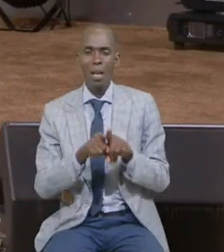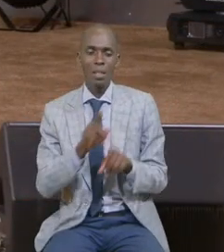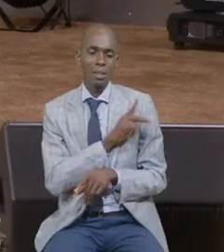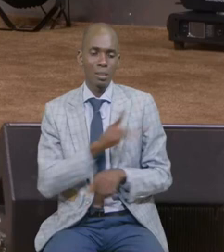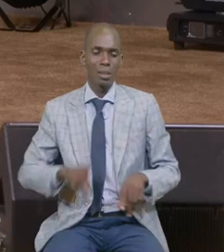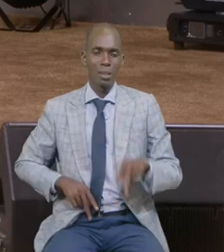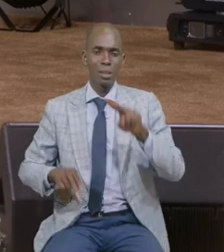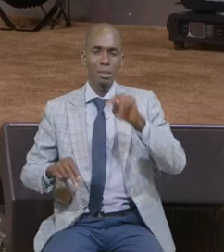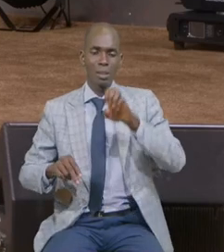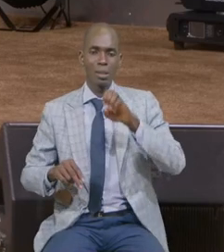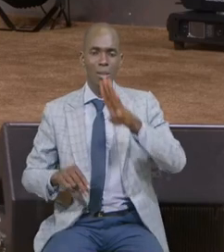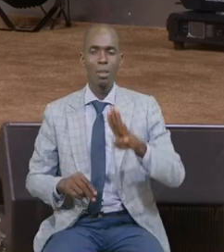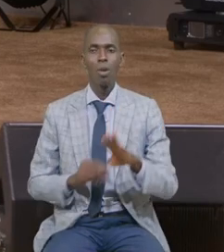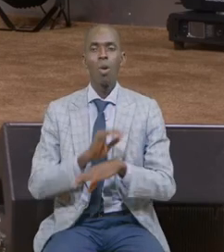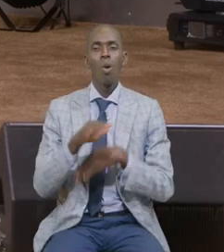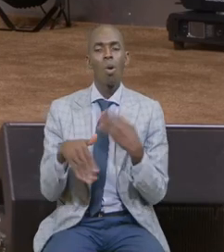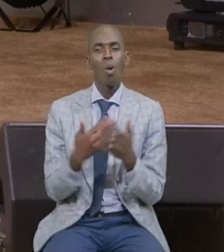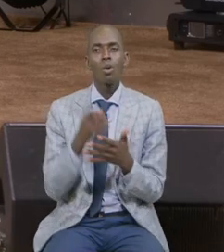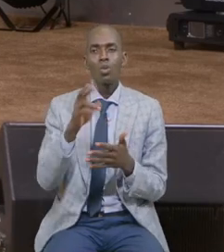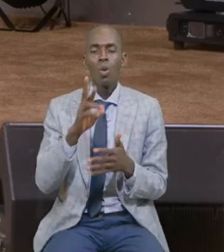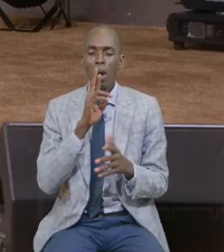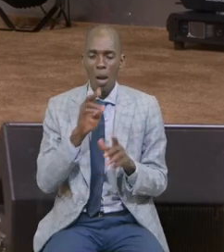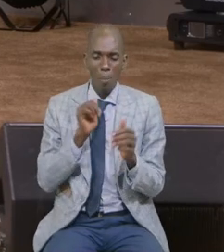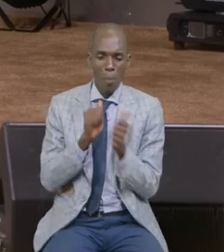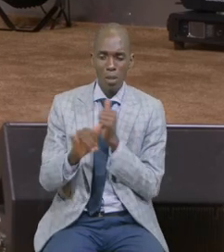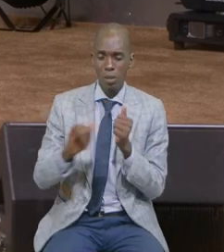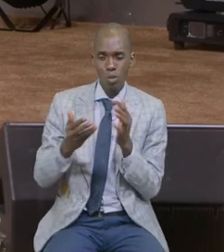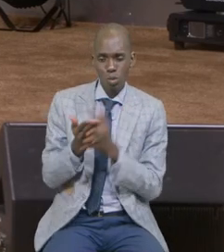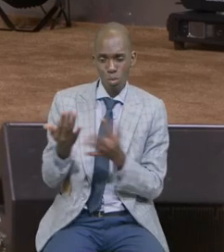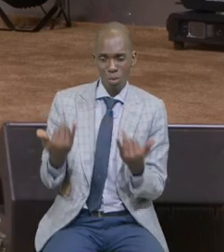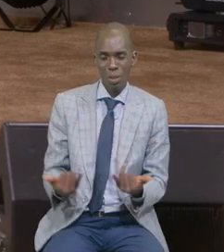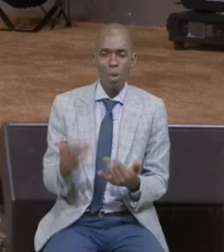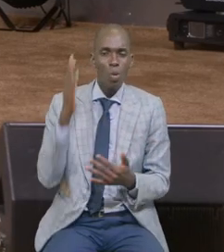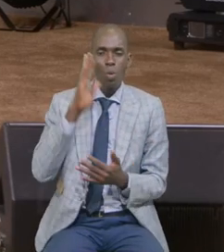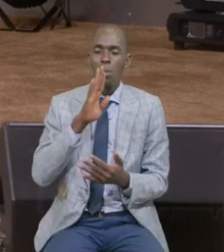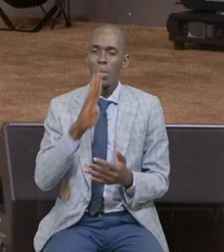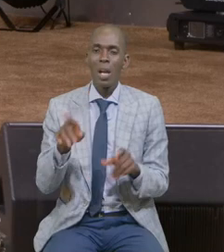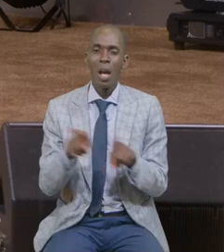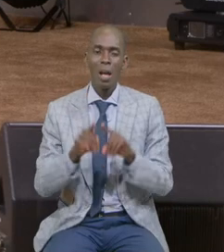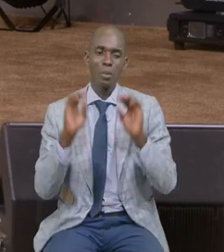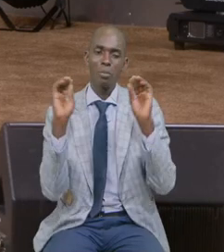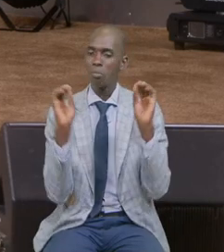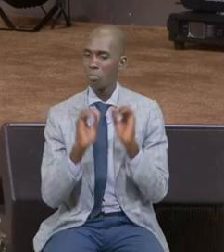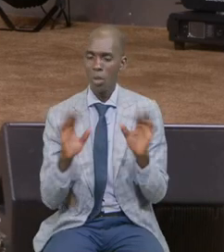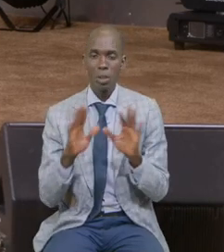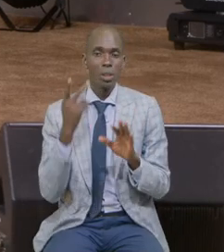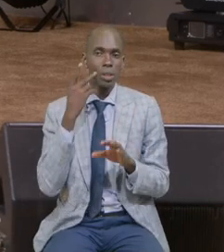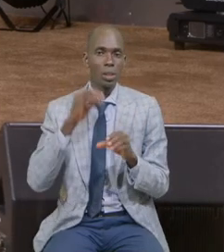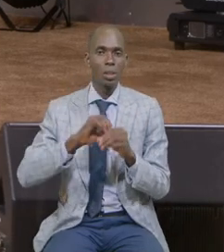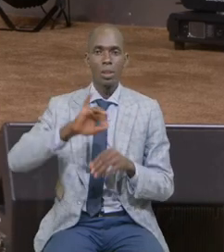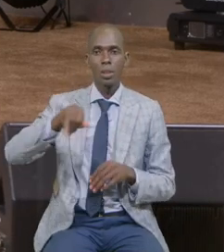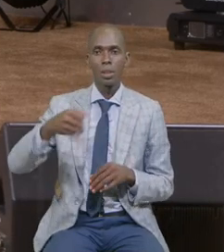Nebuchadnezzar? All that you are going through, they'll be as nothing. And that's why it says in Jeremiah chapter 12,